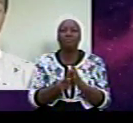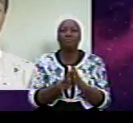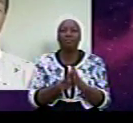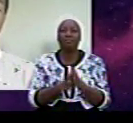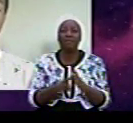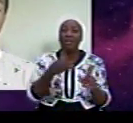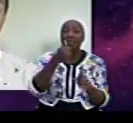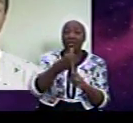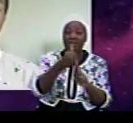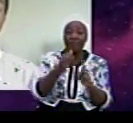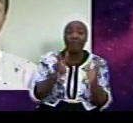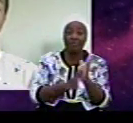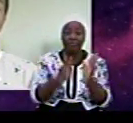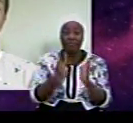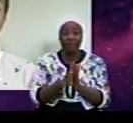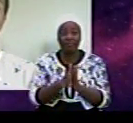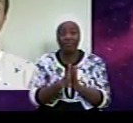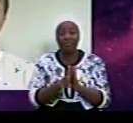Self-will